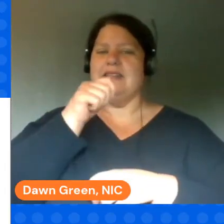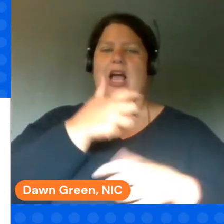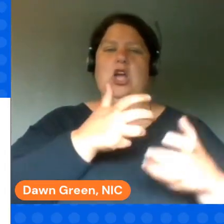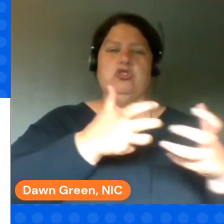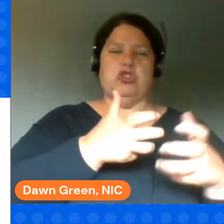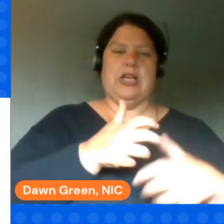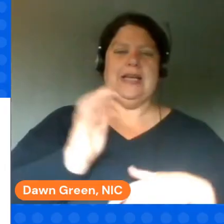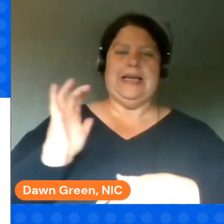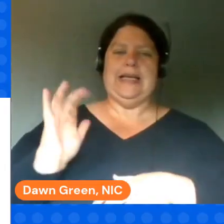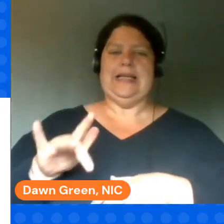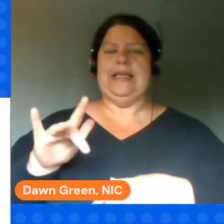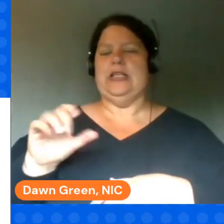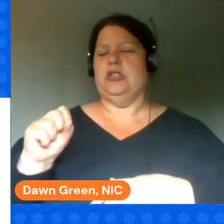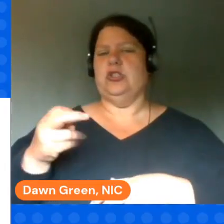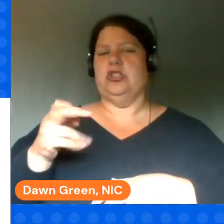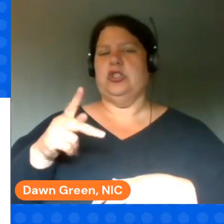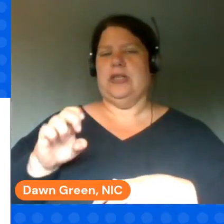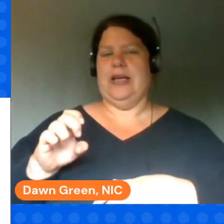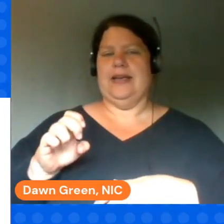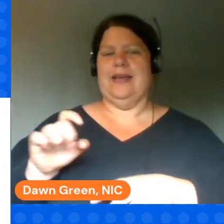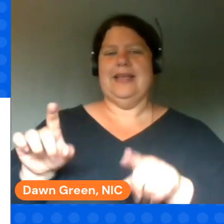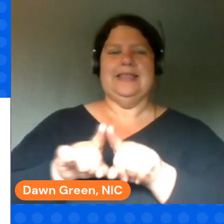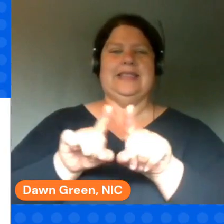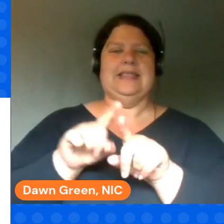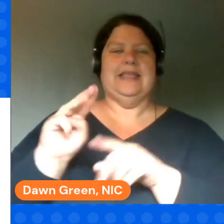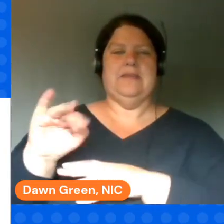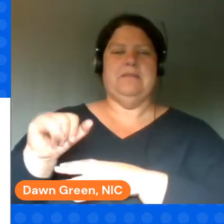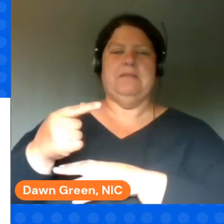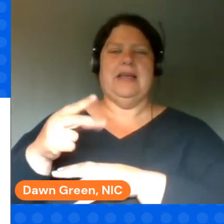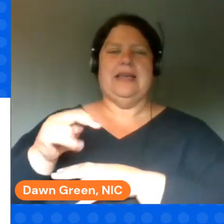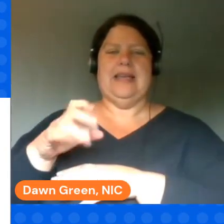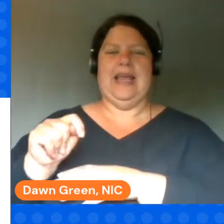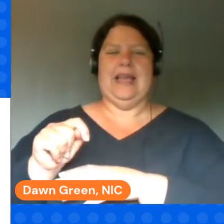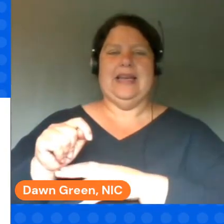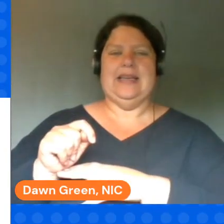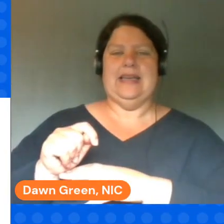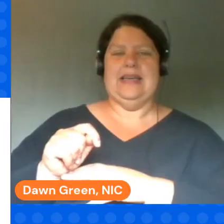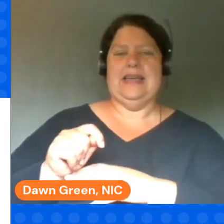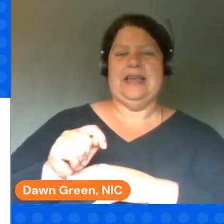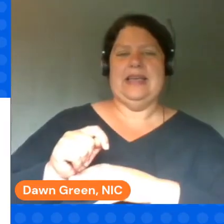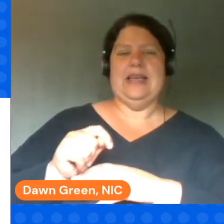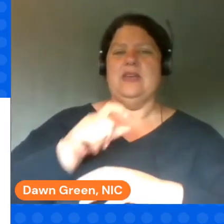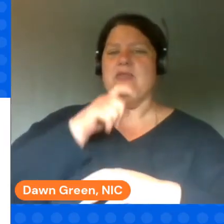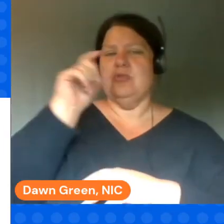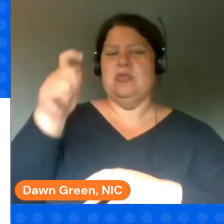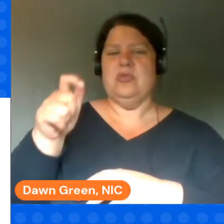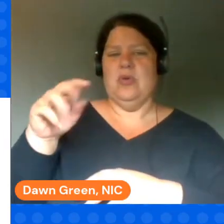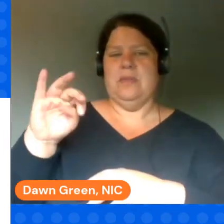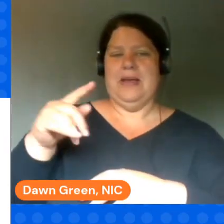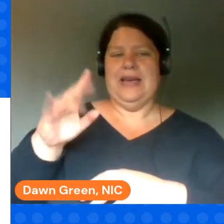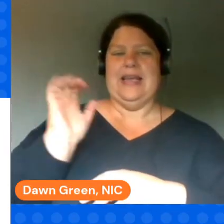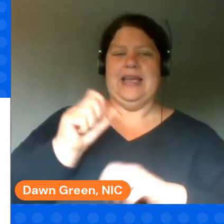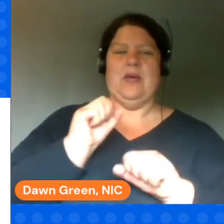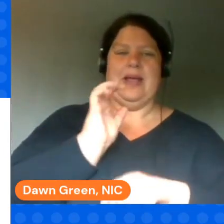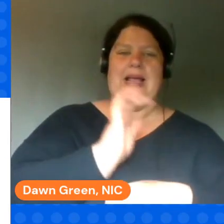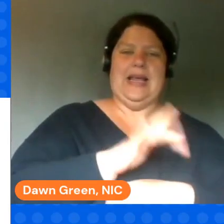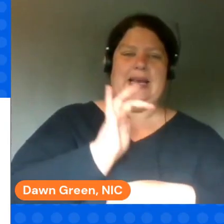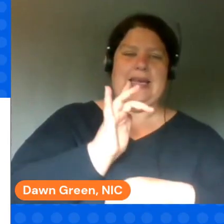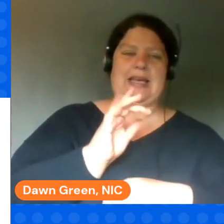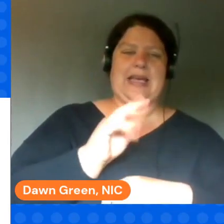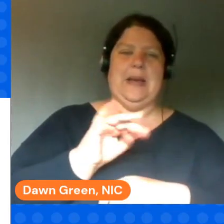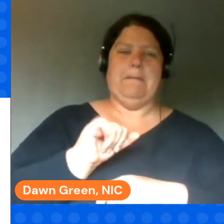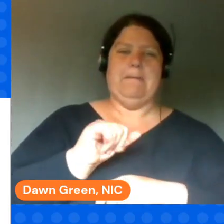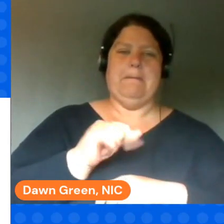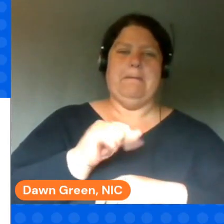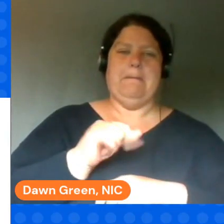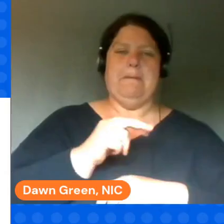button. We did the same thing for magnet. So instead of passing a magnet over your device, you'll just go ahead and click the magnet button.